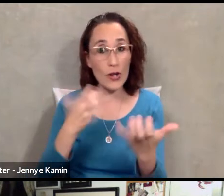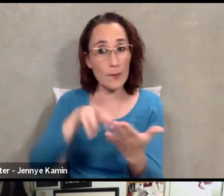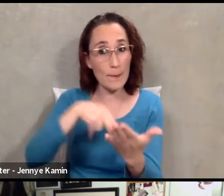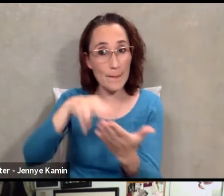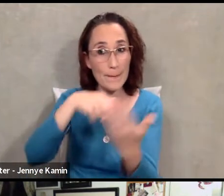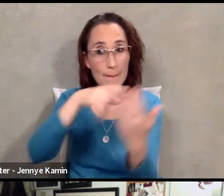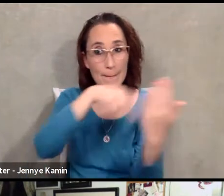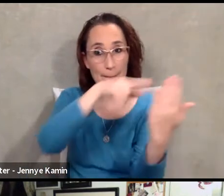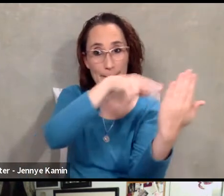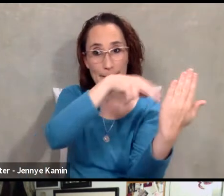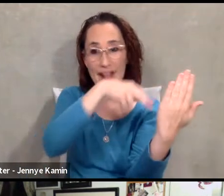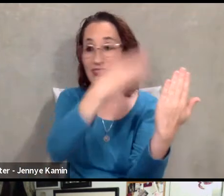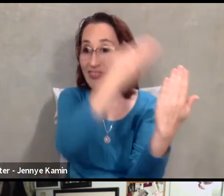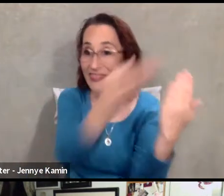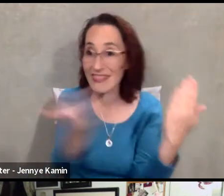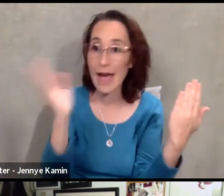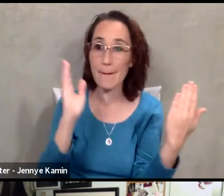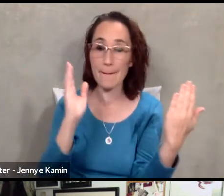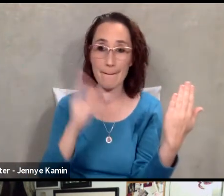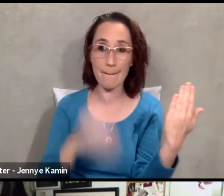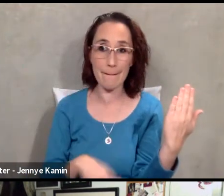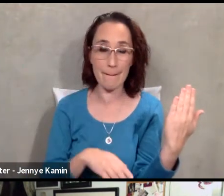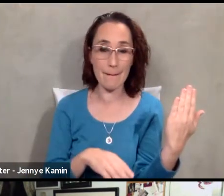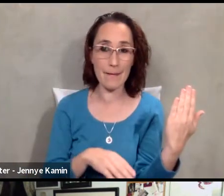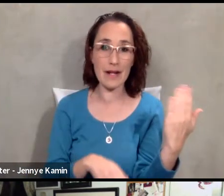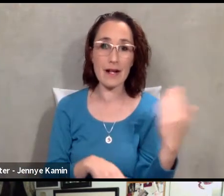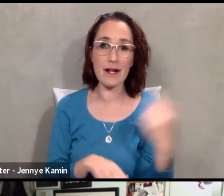with traditional